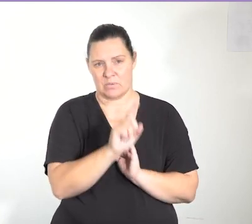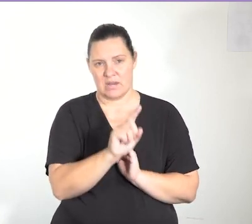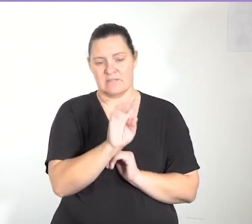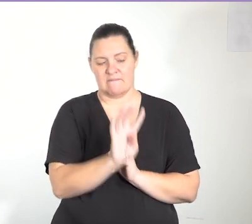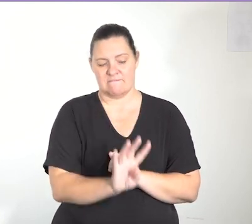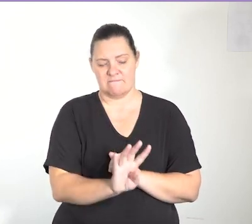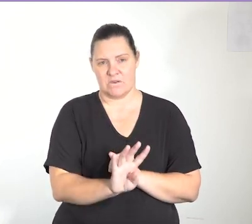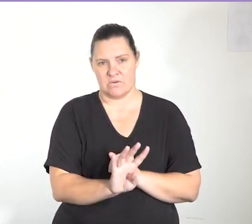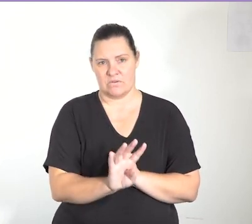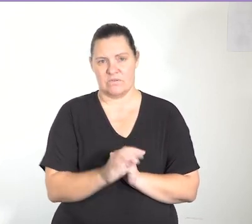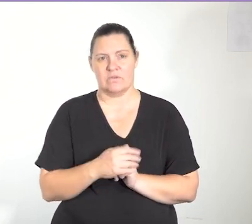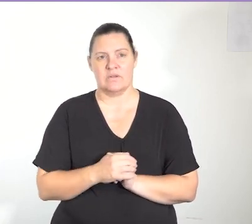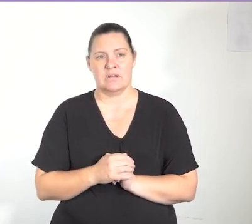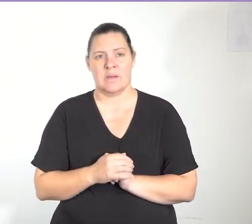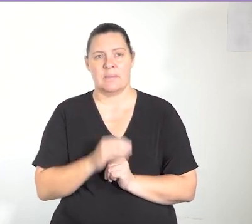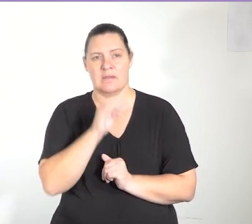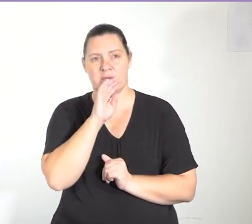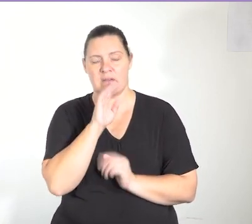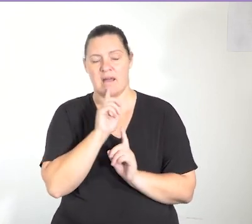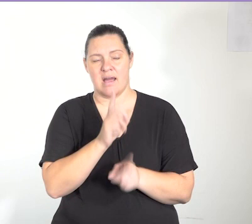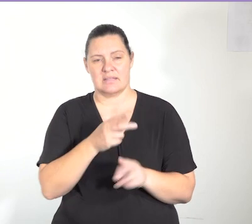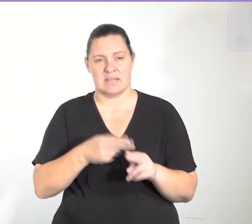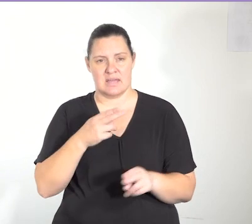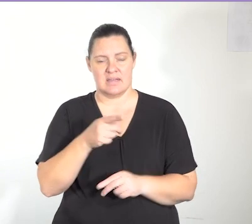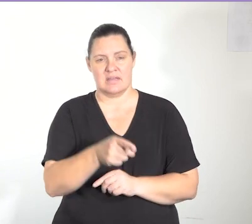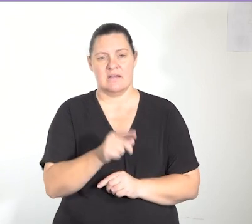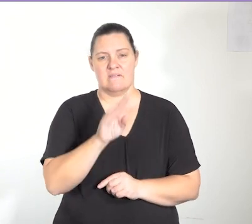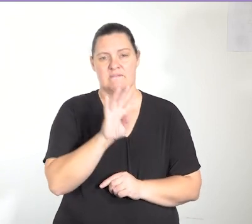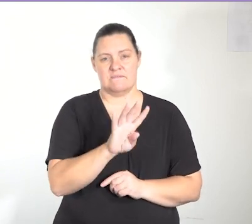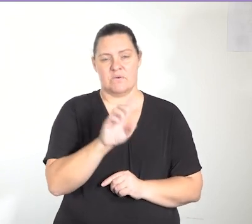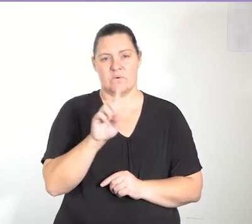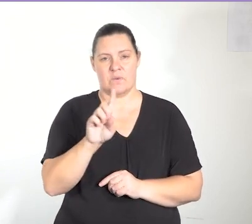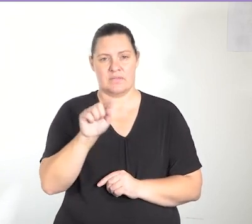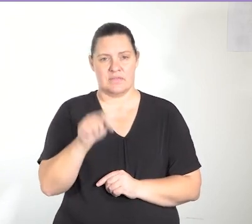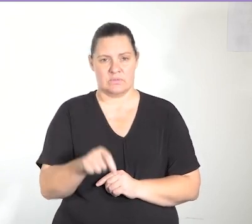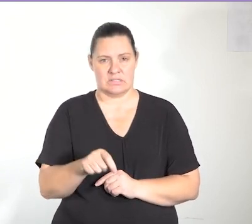is 40,000. That means that my final answer there is